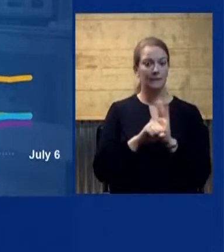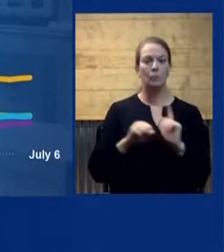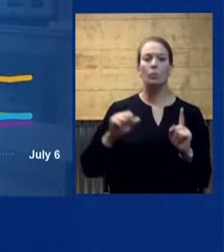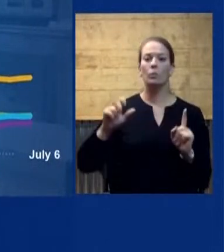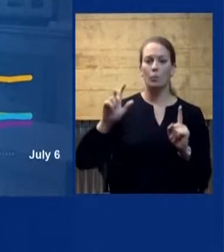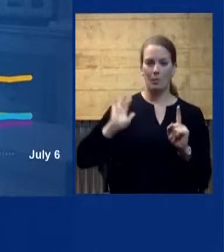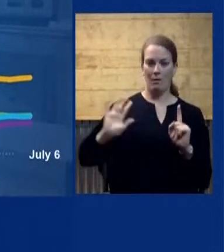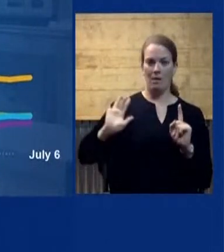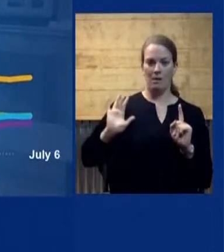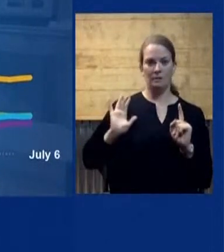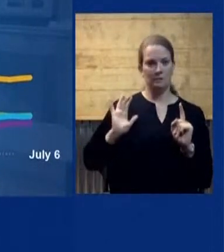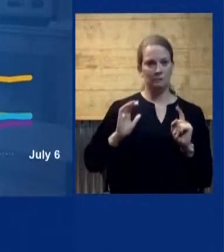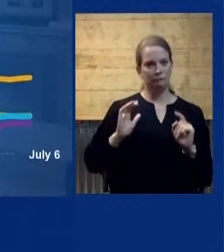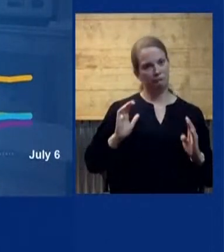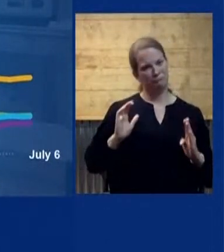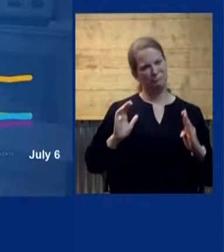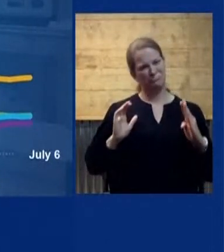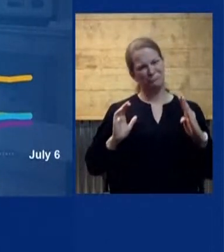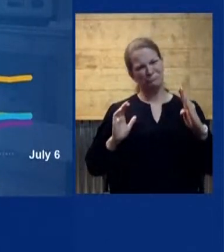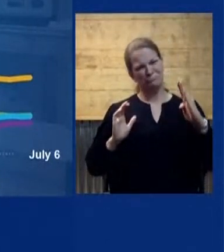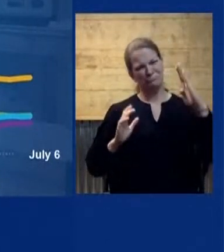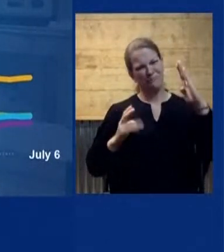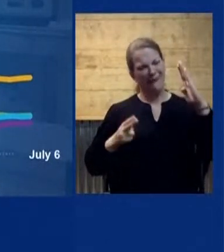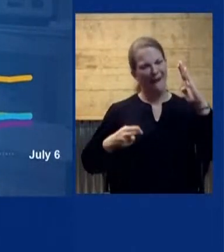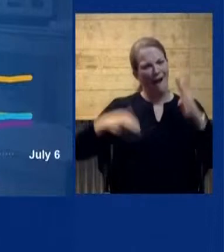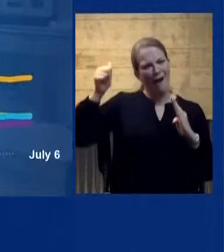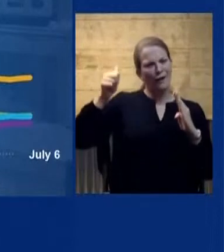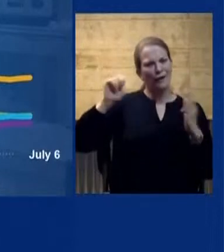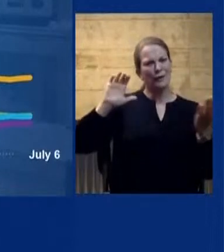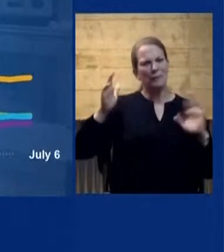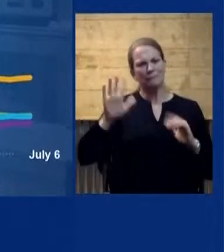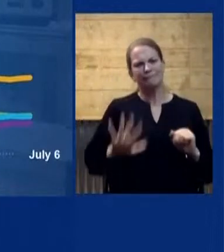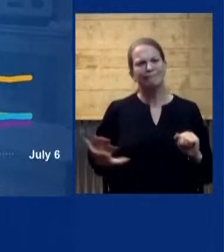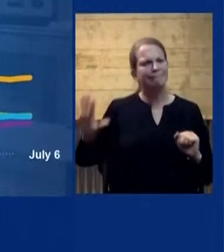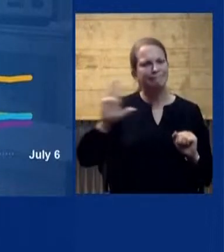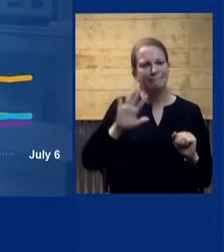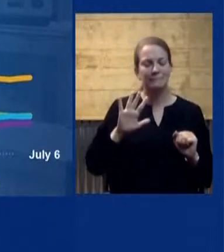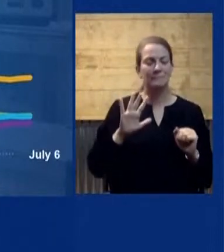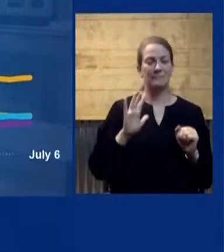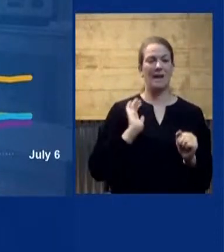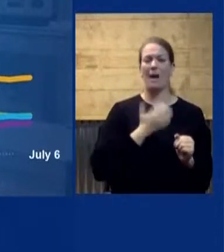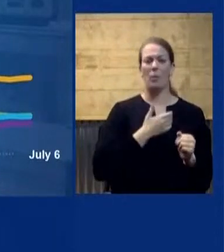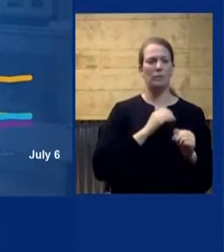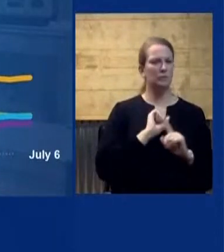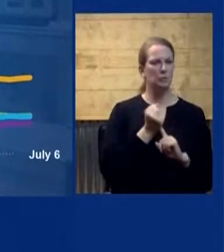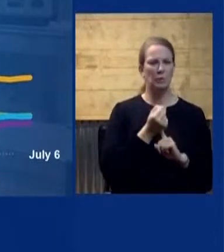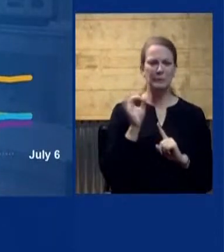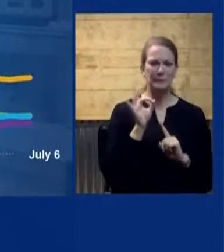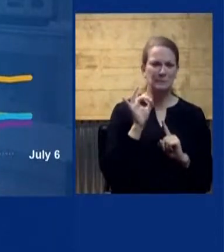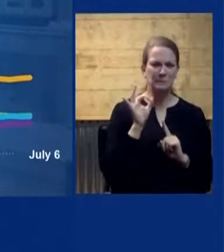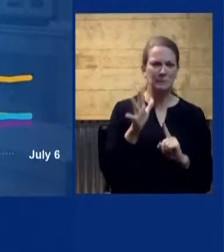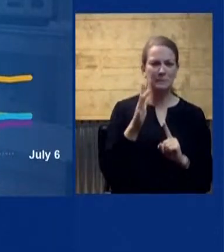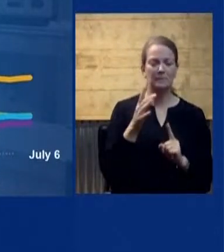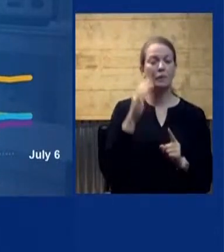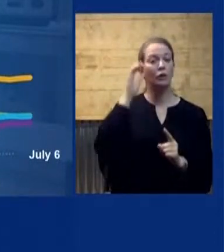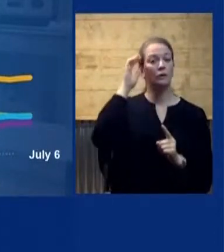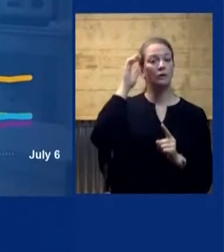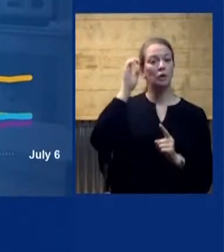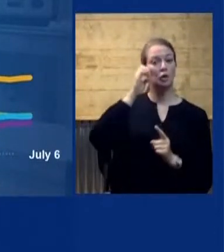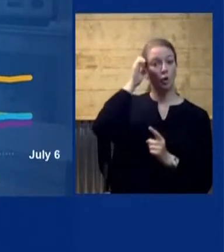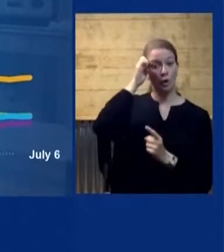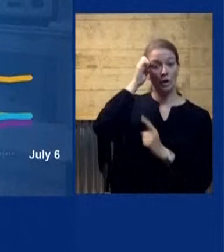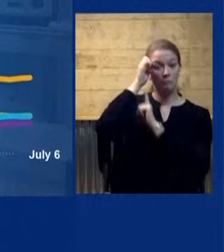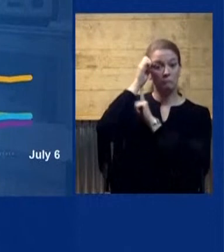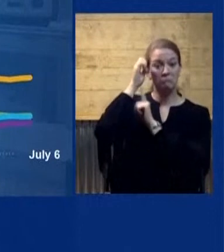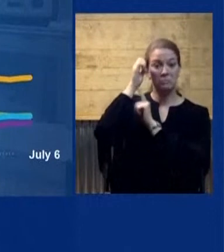than any of them. We had a situation that none of them had. Because that virus came from Europe and nobody